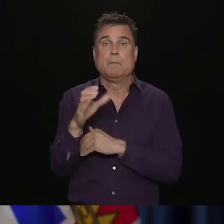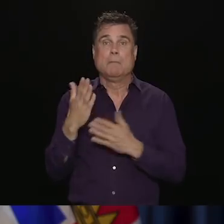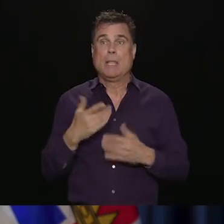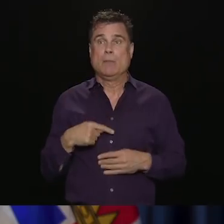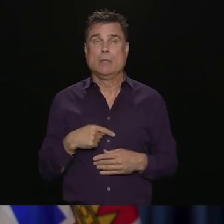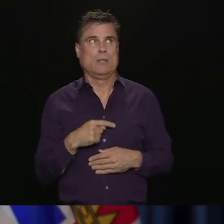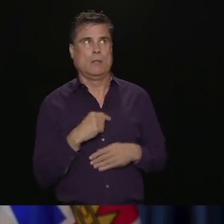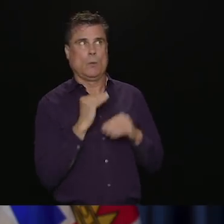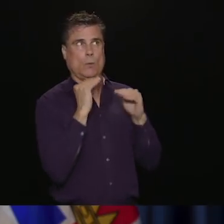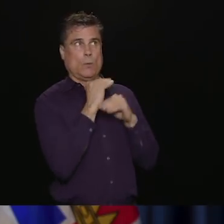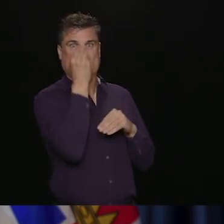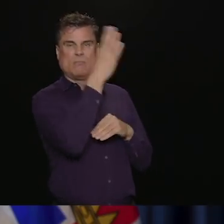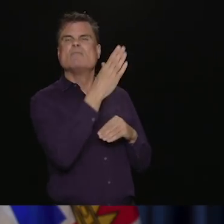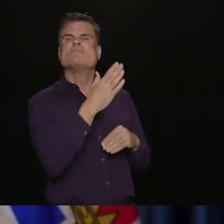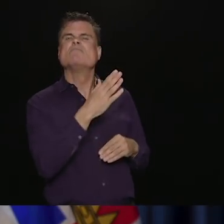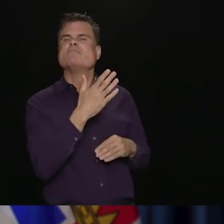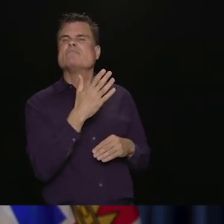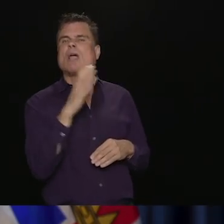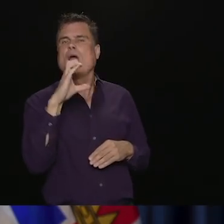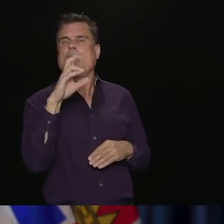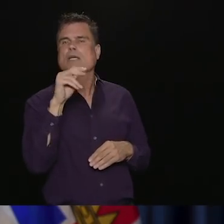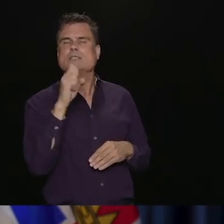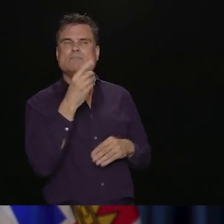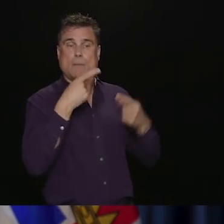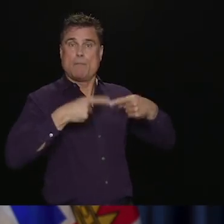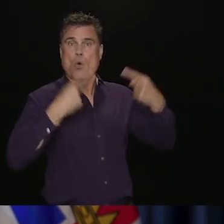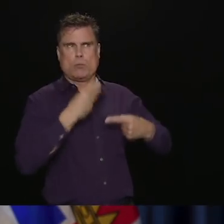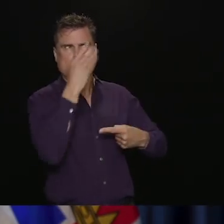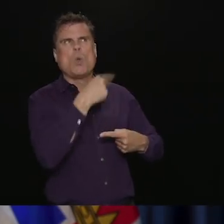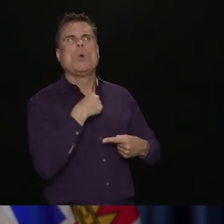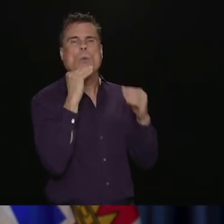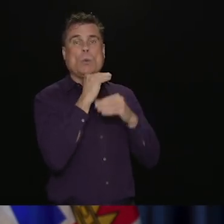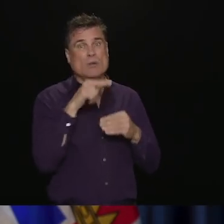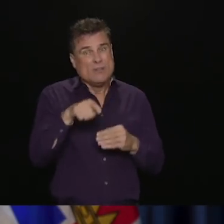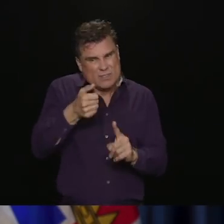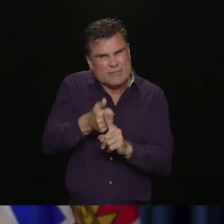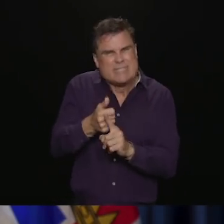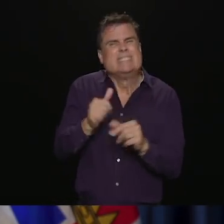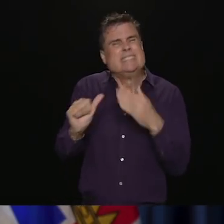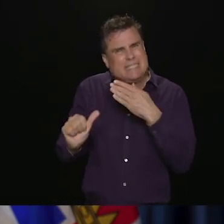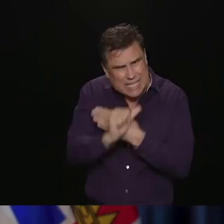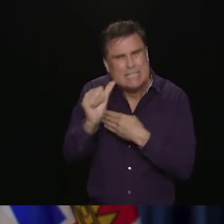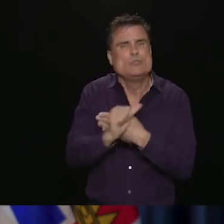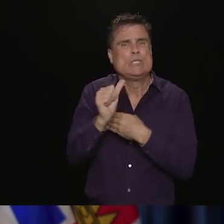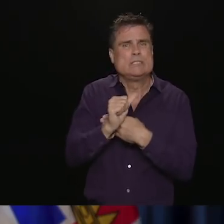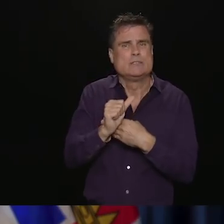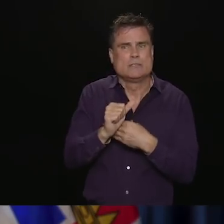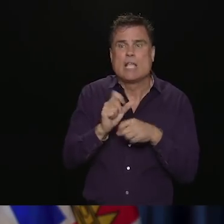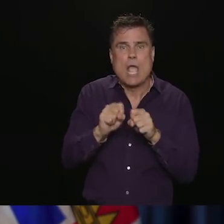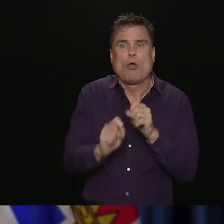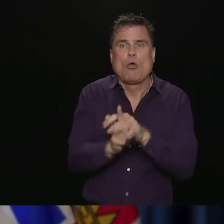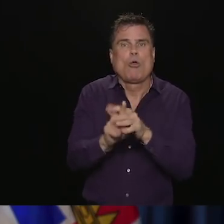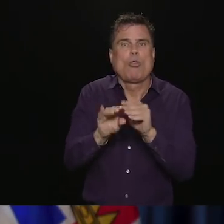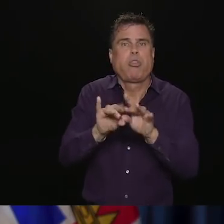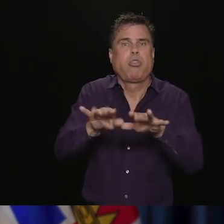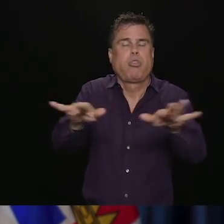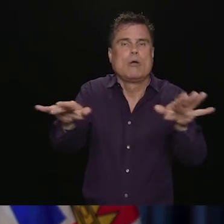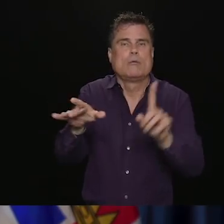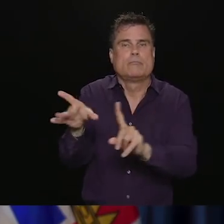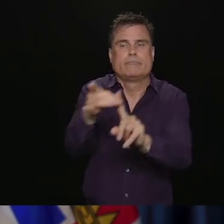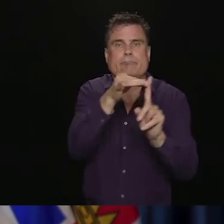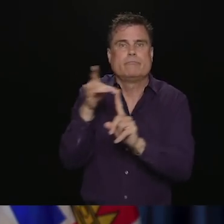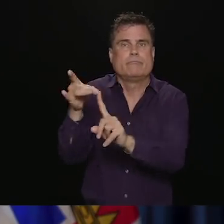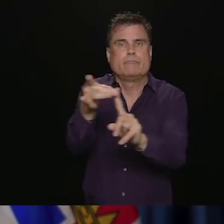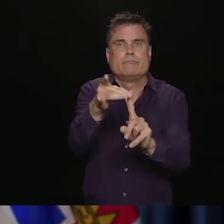that information as they cross the international border. With respect to following the rules, I